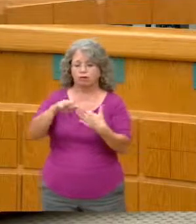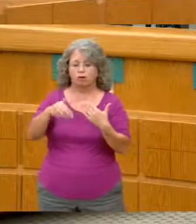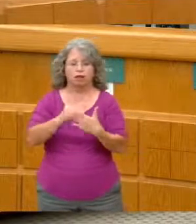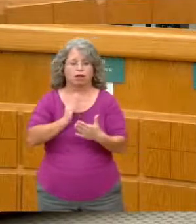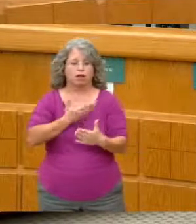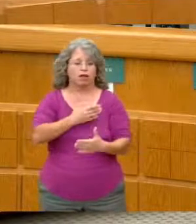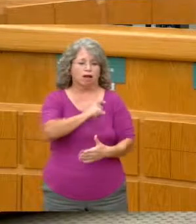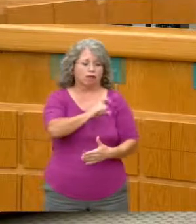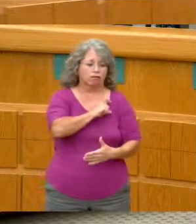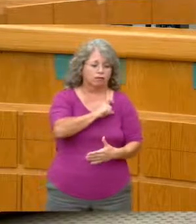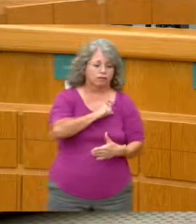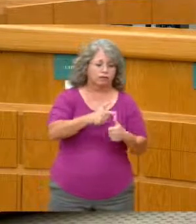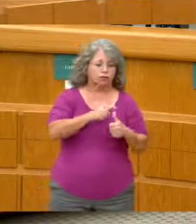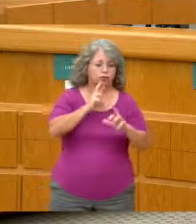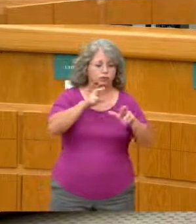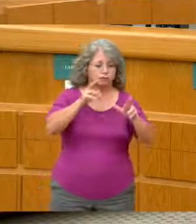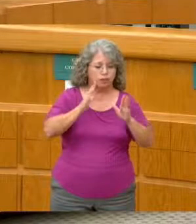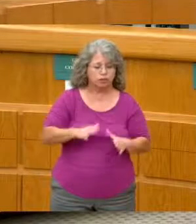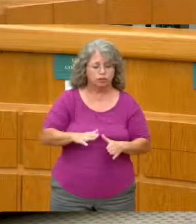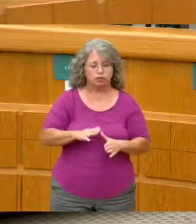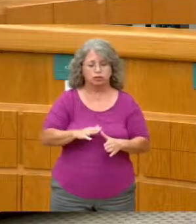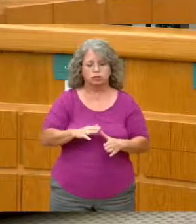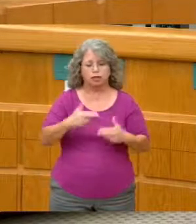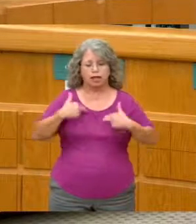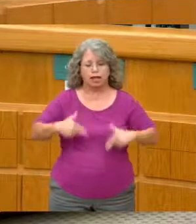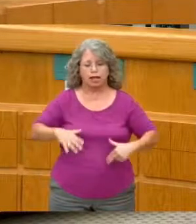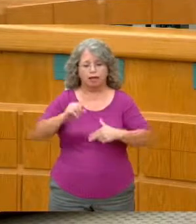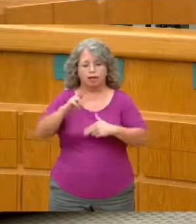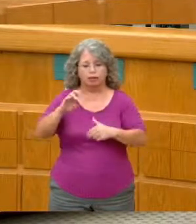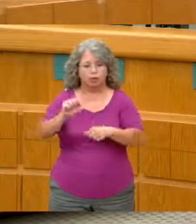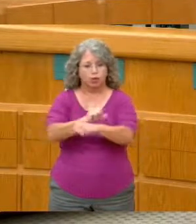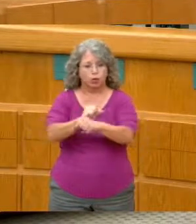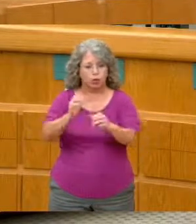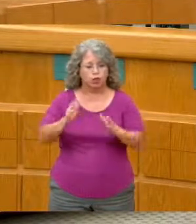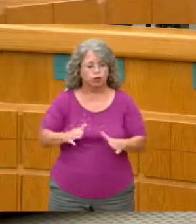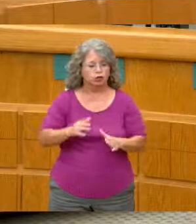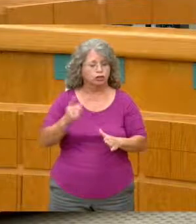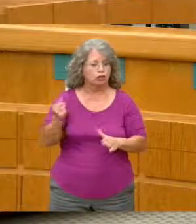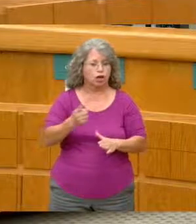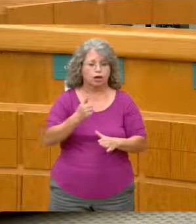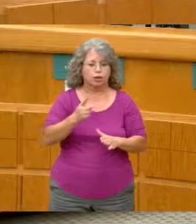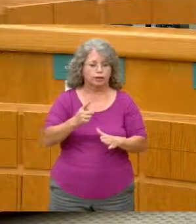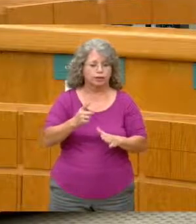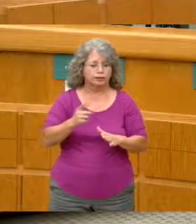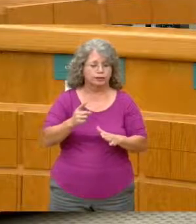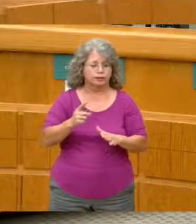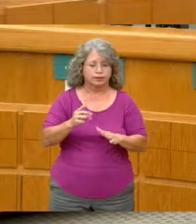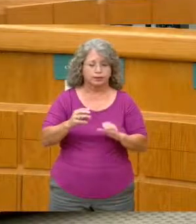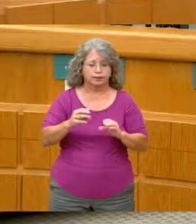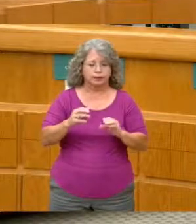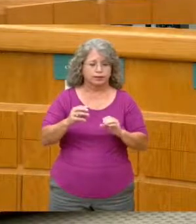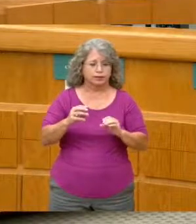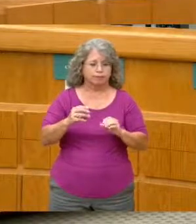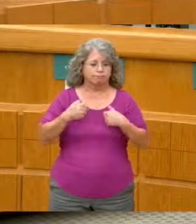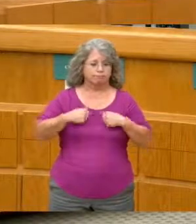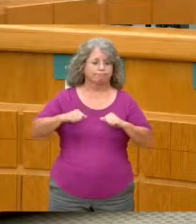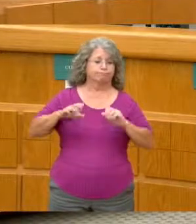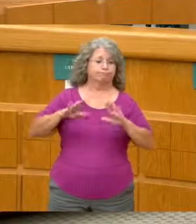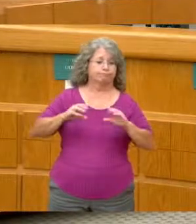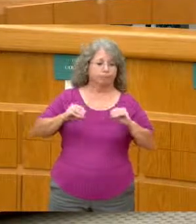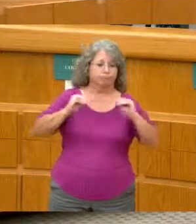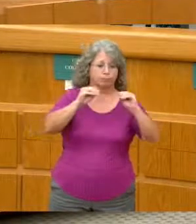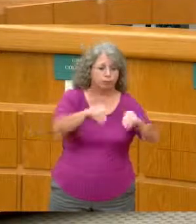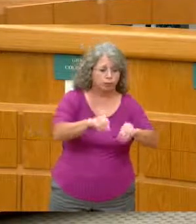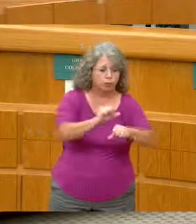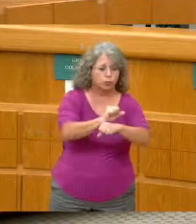of our law enforcement and first responders, our healthcare workers who are constantly putting themselves so